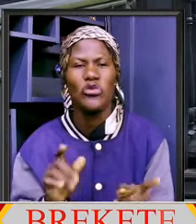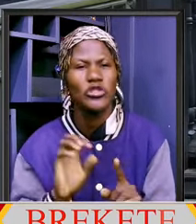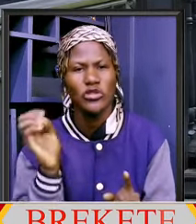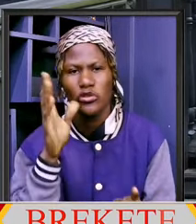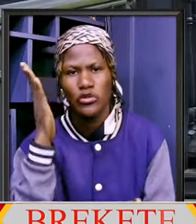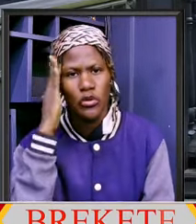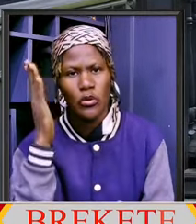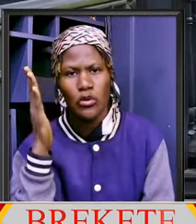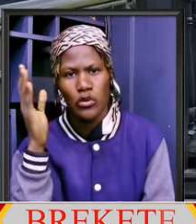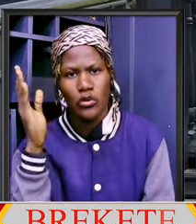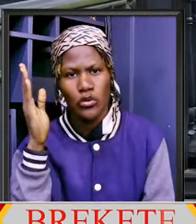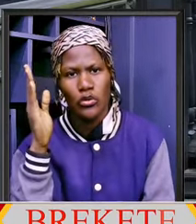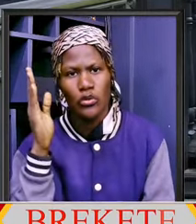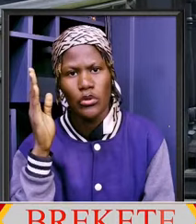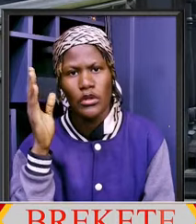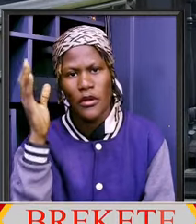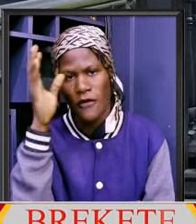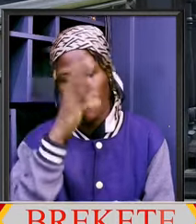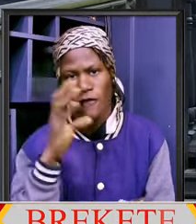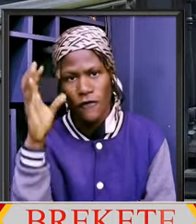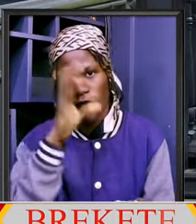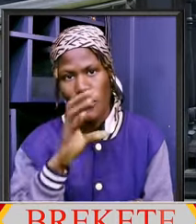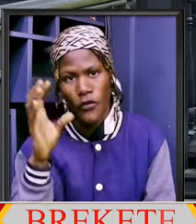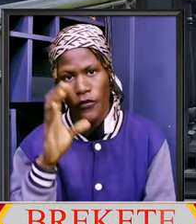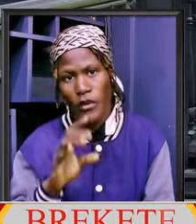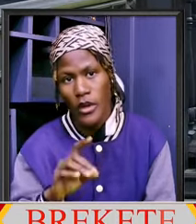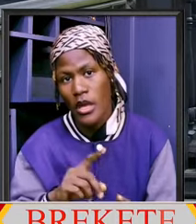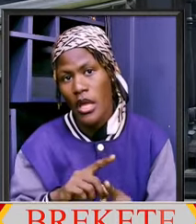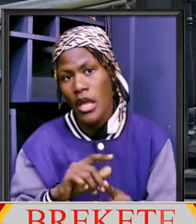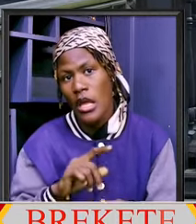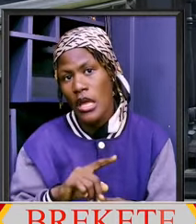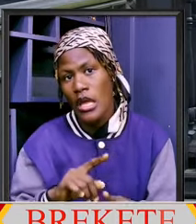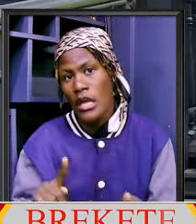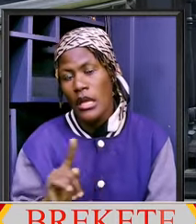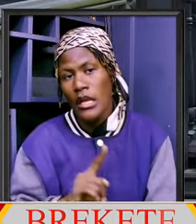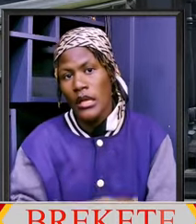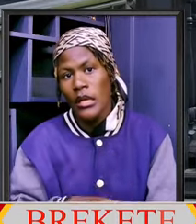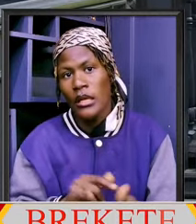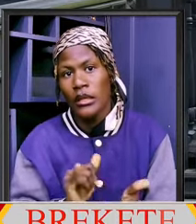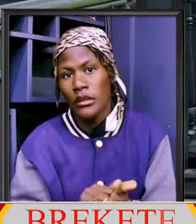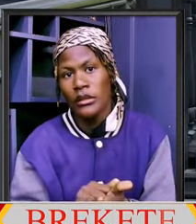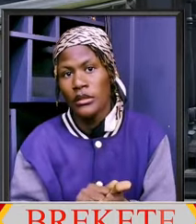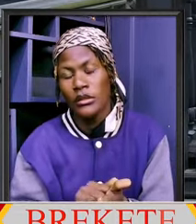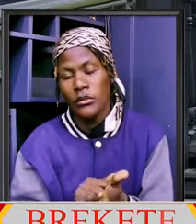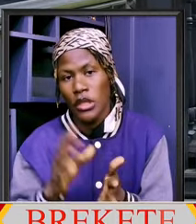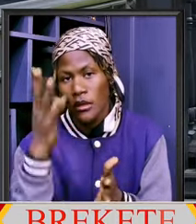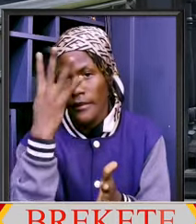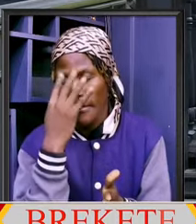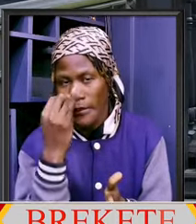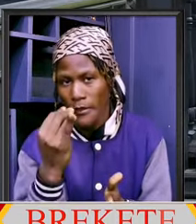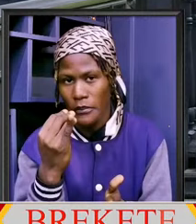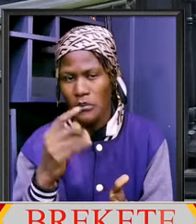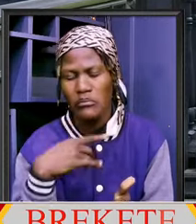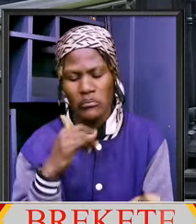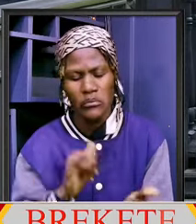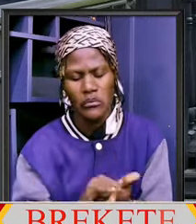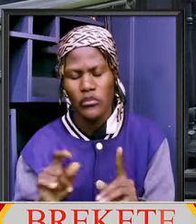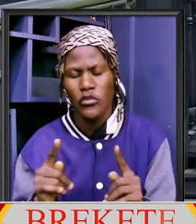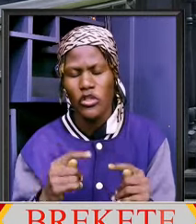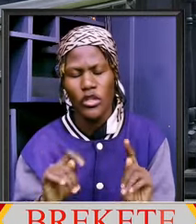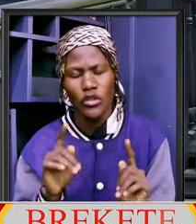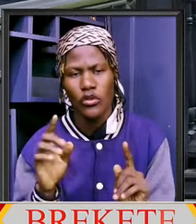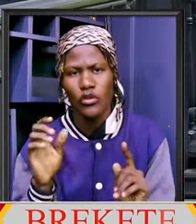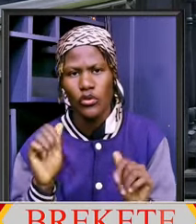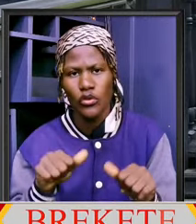the time she became blind, medically they said they can't do anything about it. We should give it